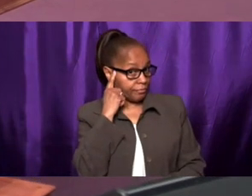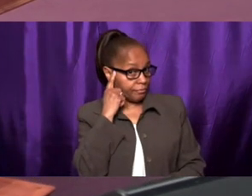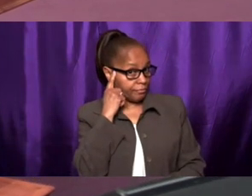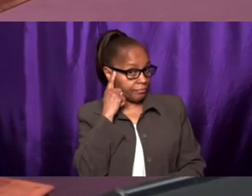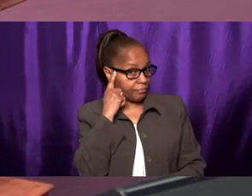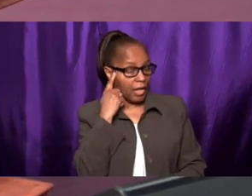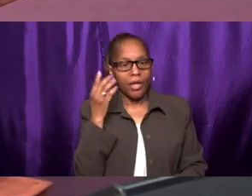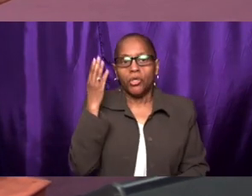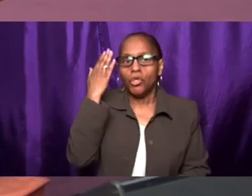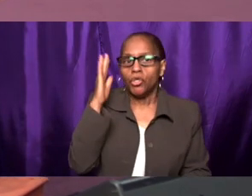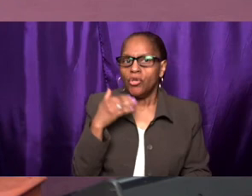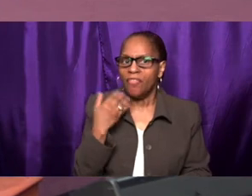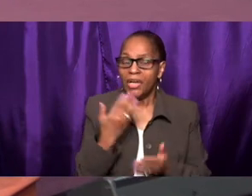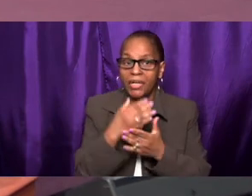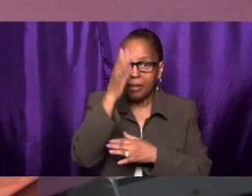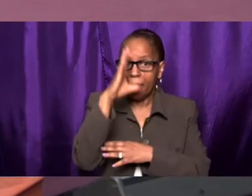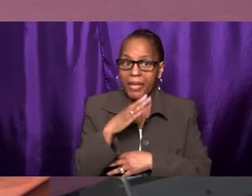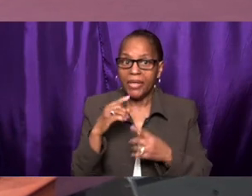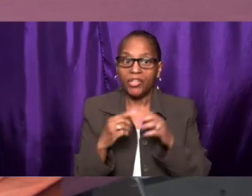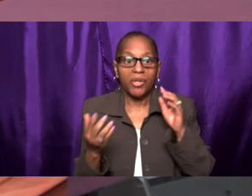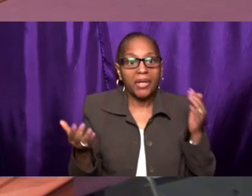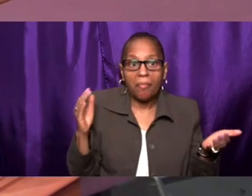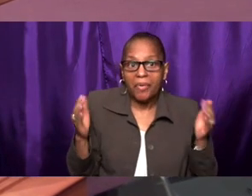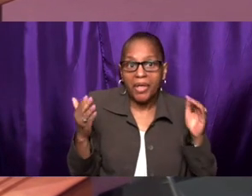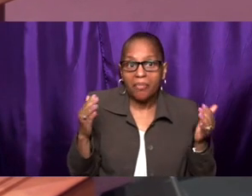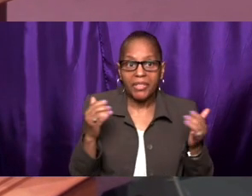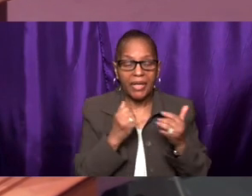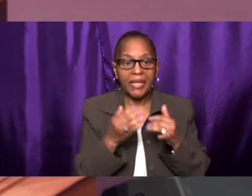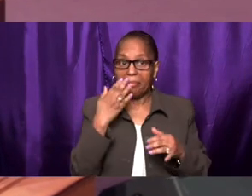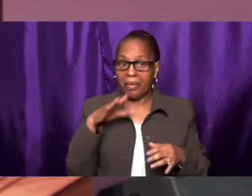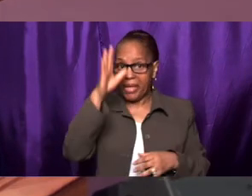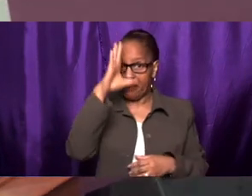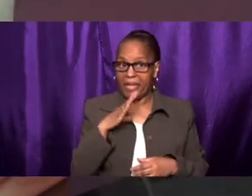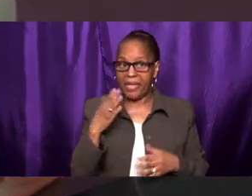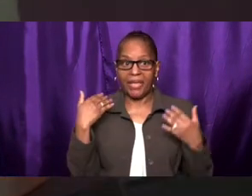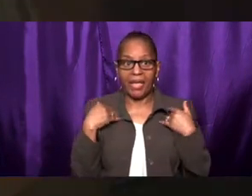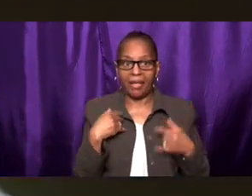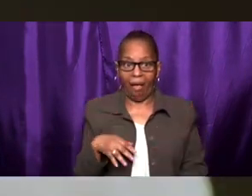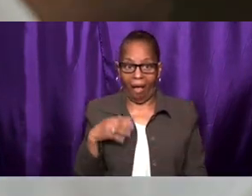You don't even know you got a good man till you compare him to the last bad one.